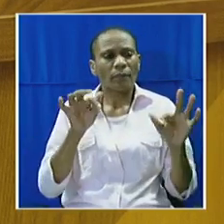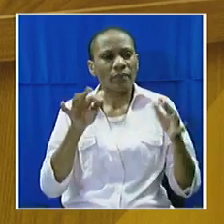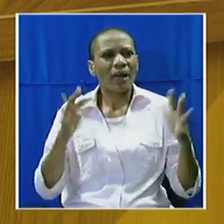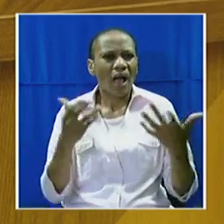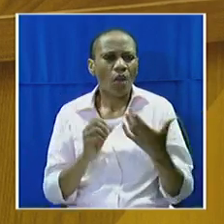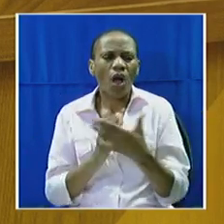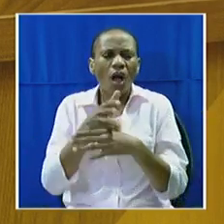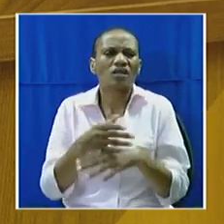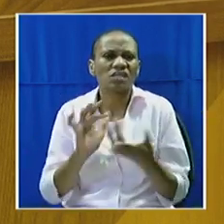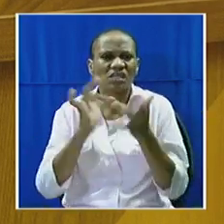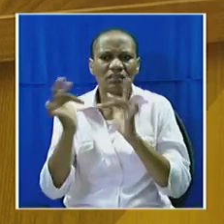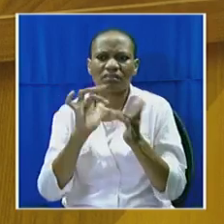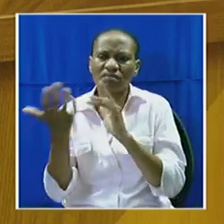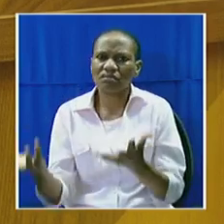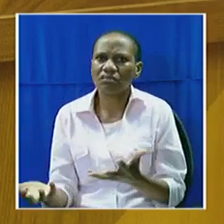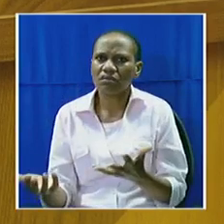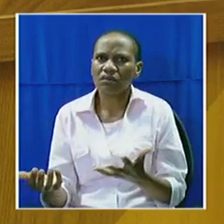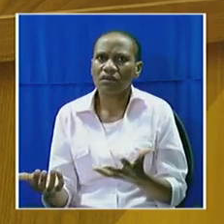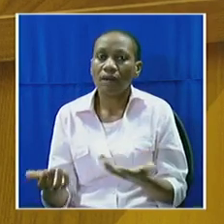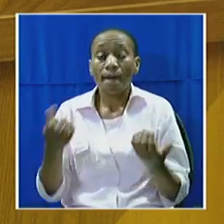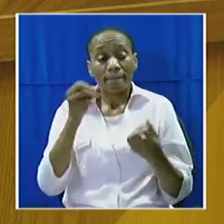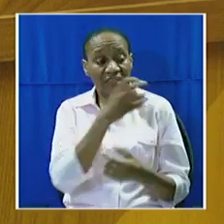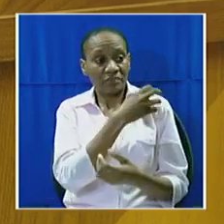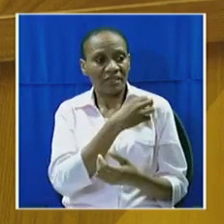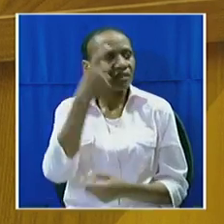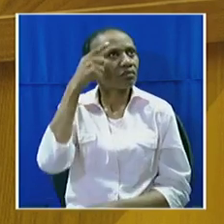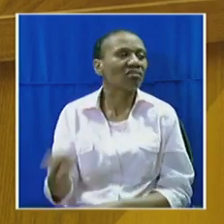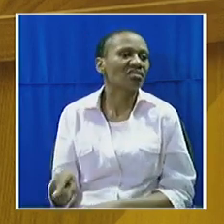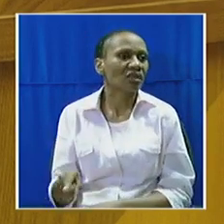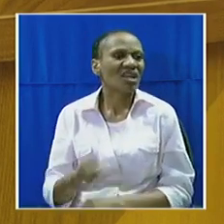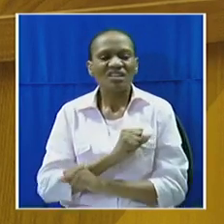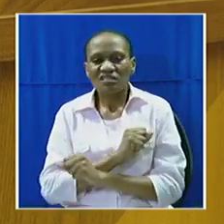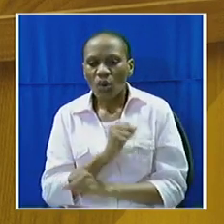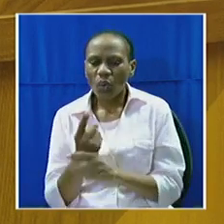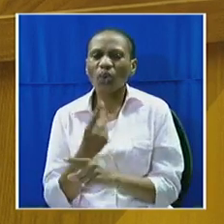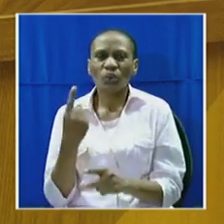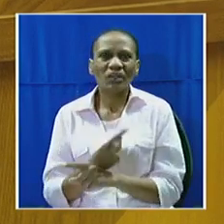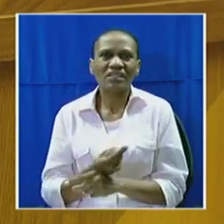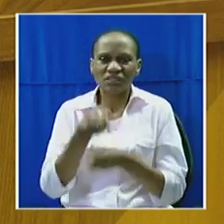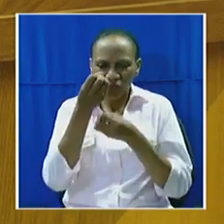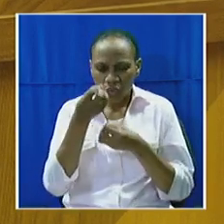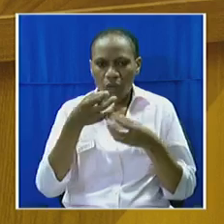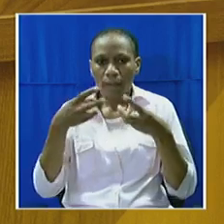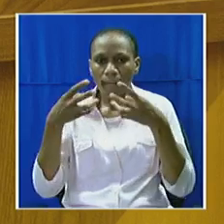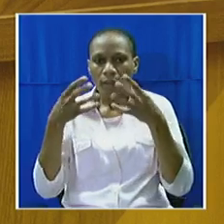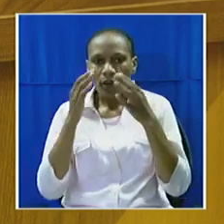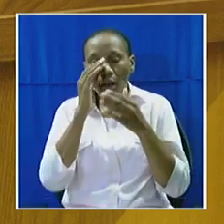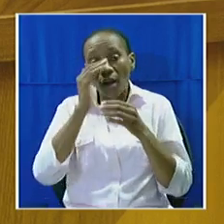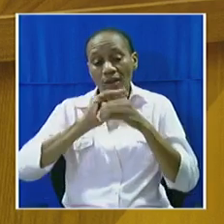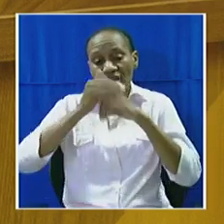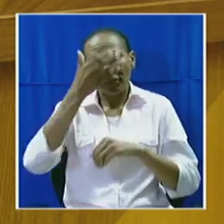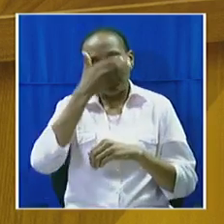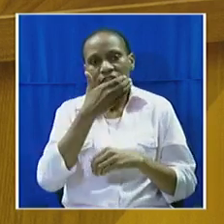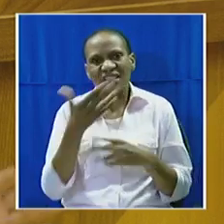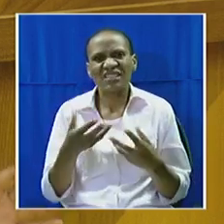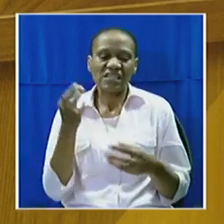social media are subjected to the ignorance of ministers who have no shame in wearing incorrect masks and tweeting about their ignorance with